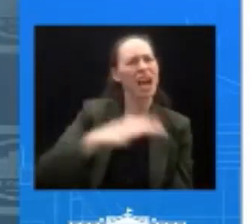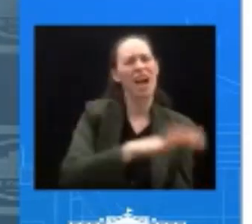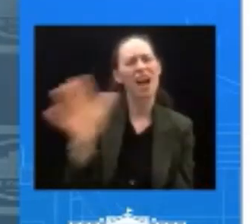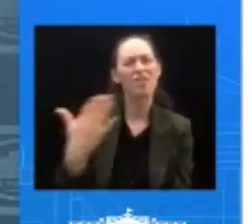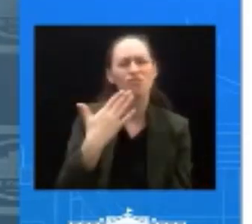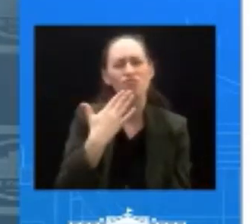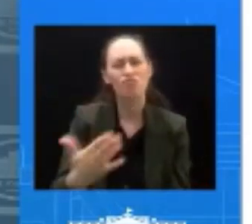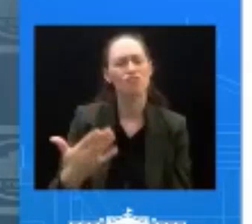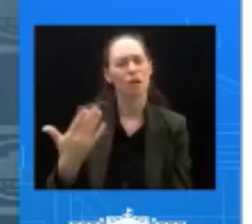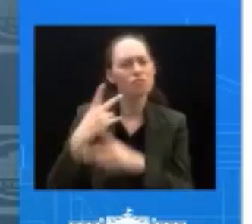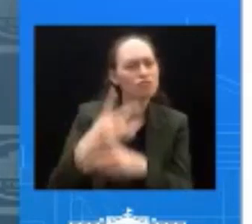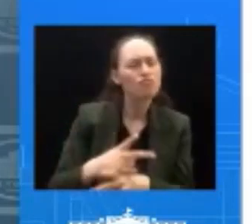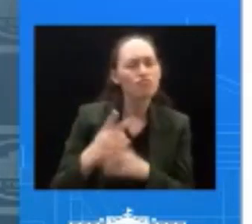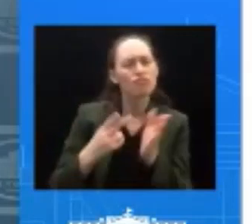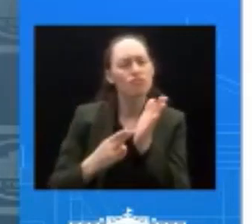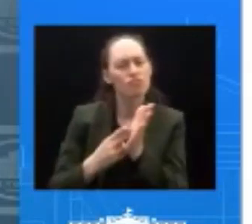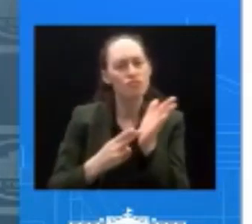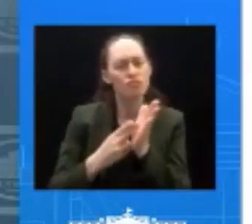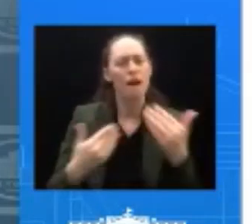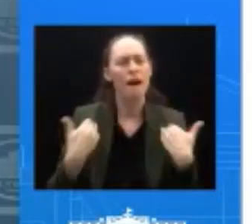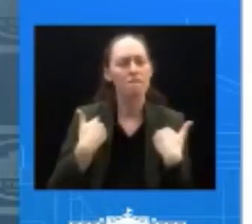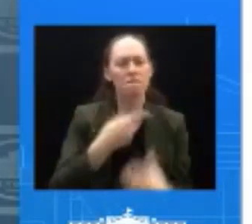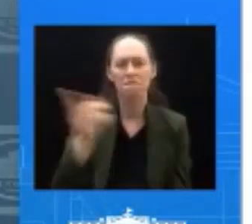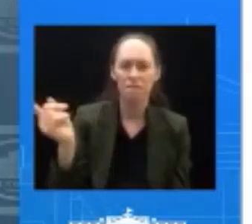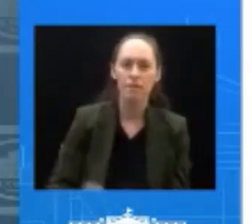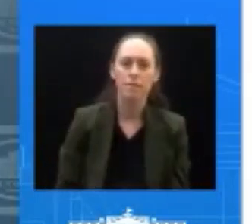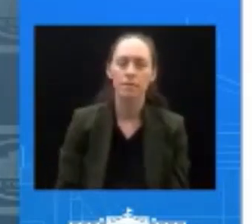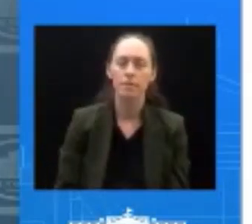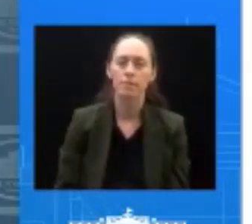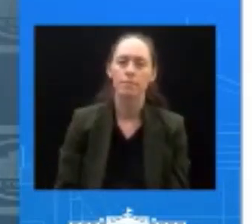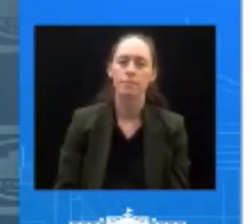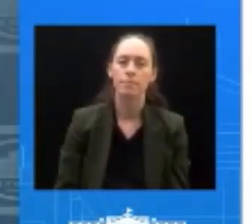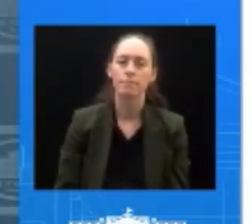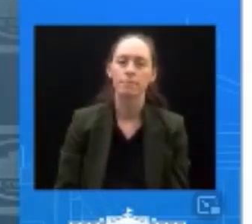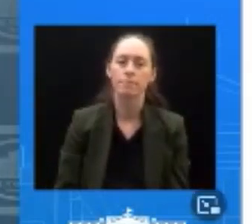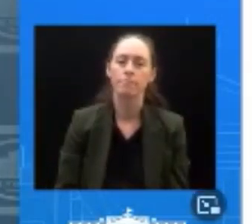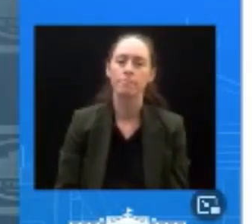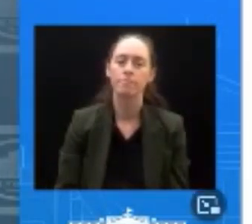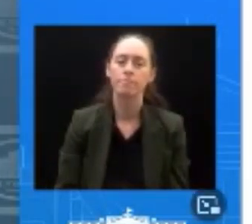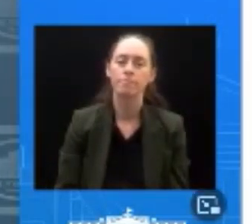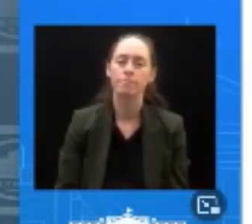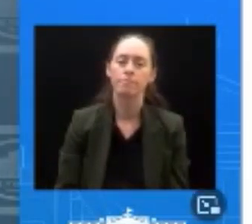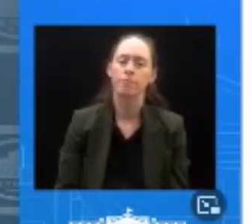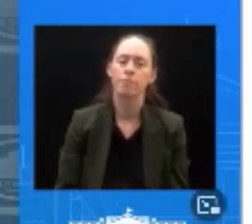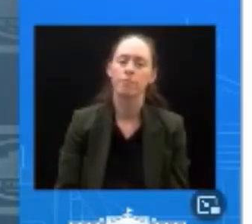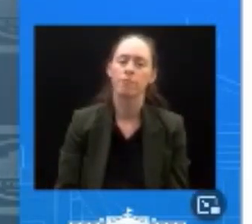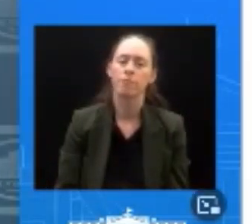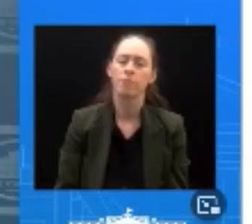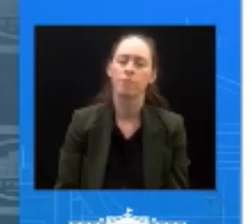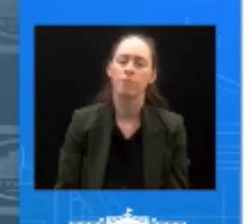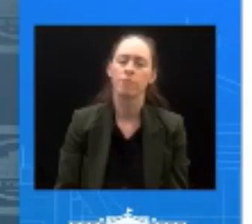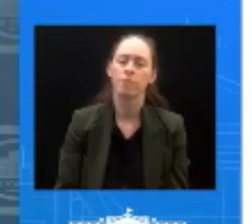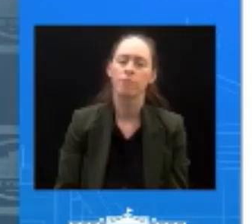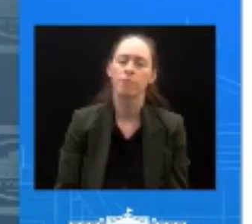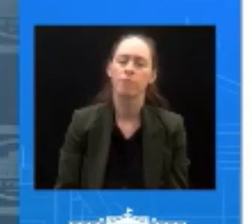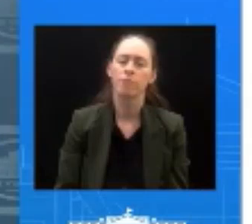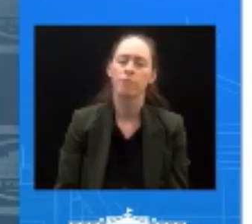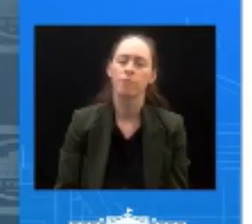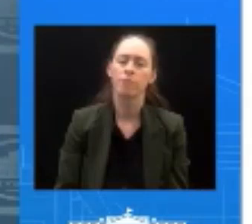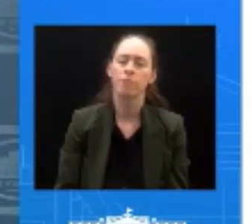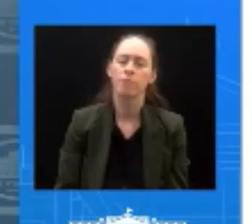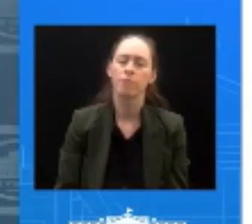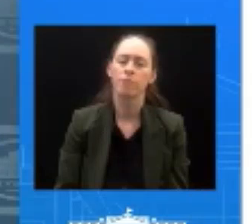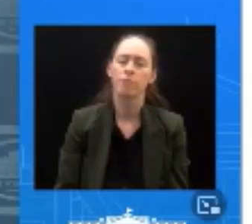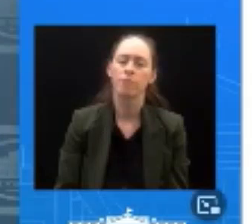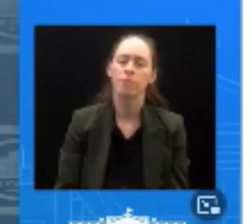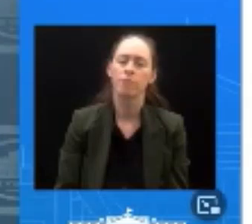honorably, but they also to serve the community, to serve into the community that they want to protect. Serve the community that they want to